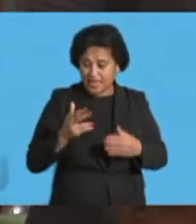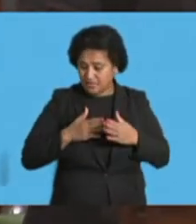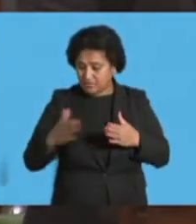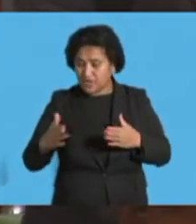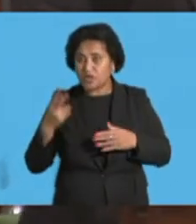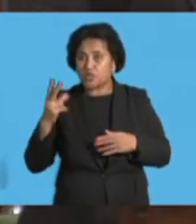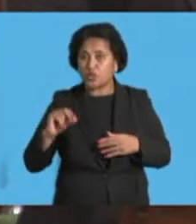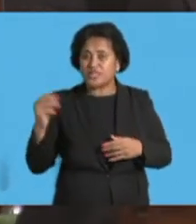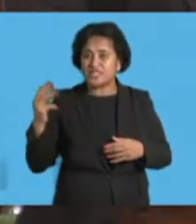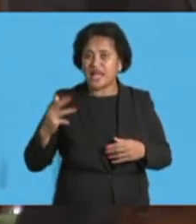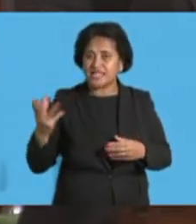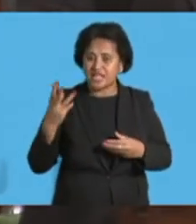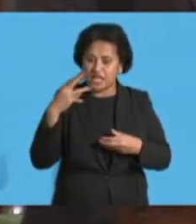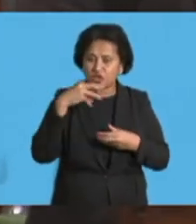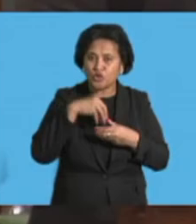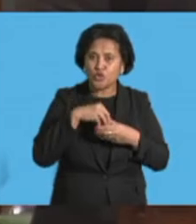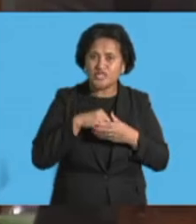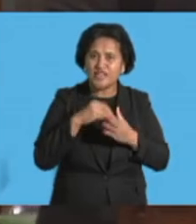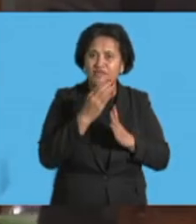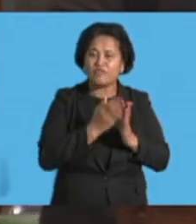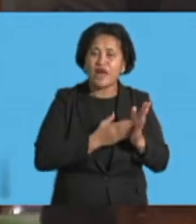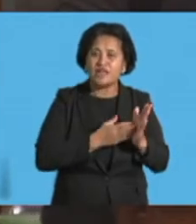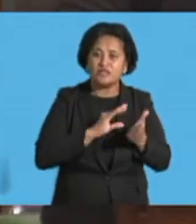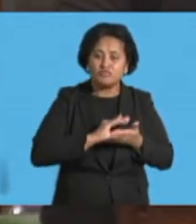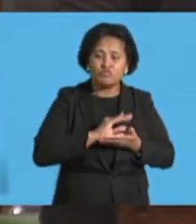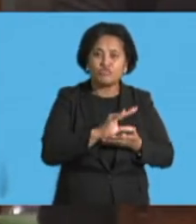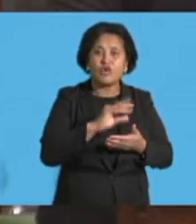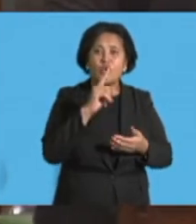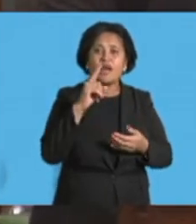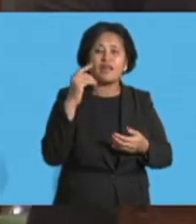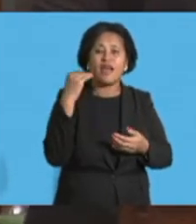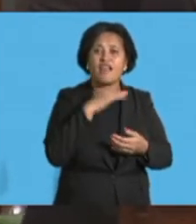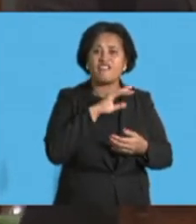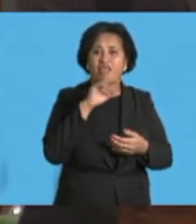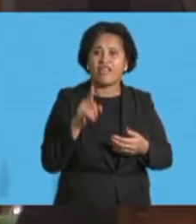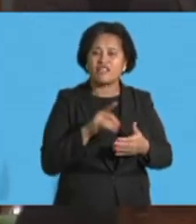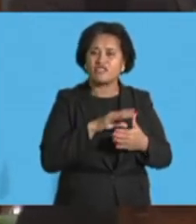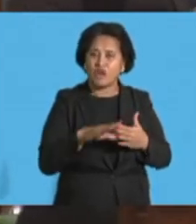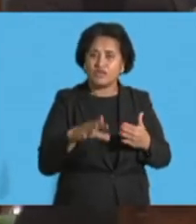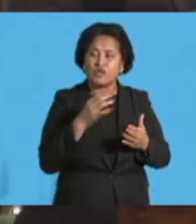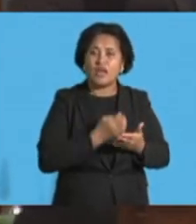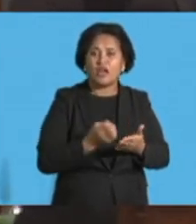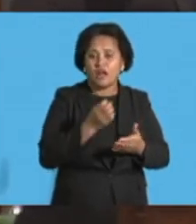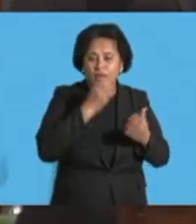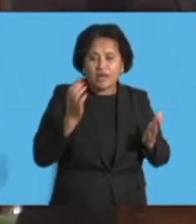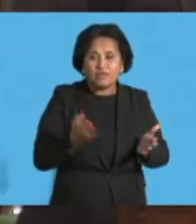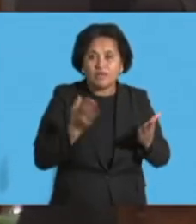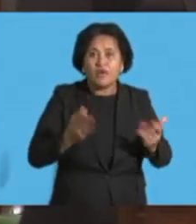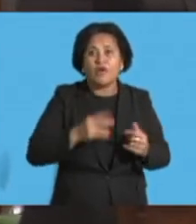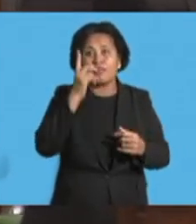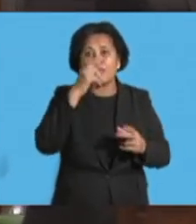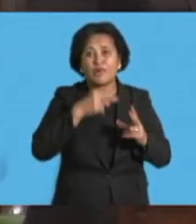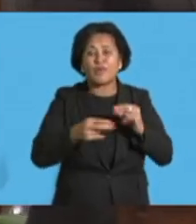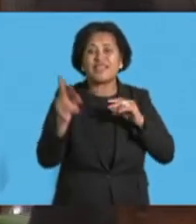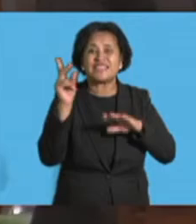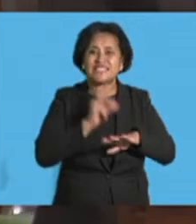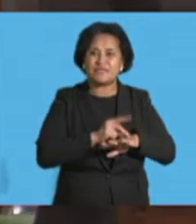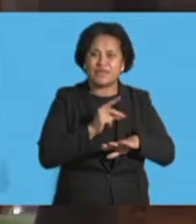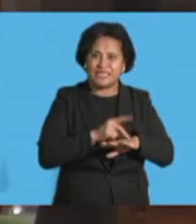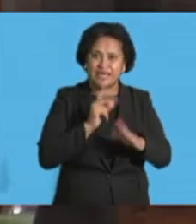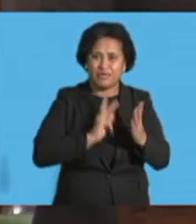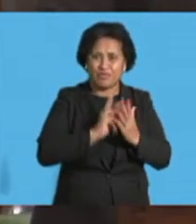sure-shot inclusive budget, is the allocation of $100,000 towards the Economic Empowerment of People with Disabilities